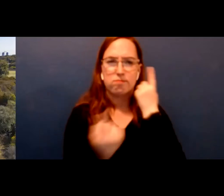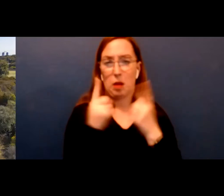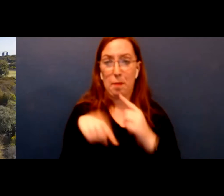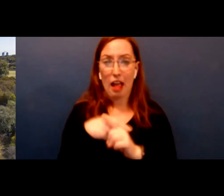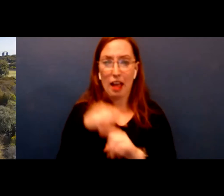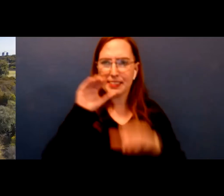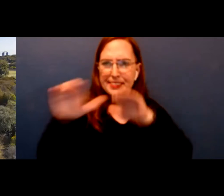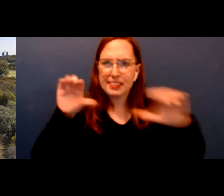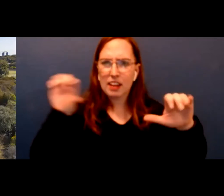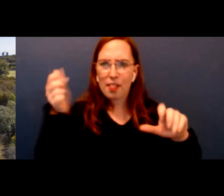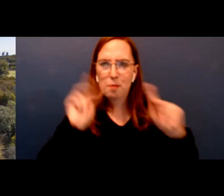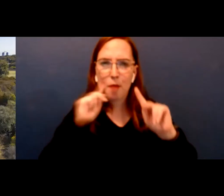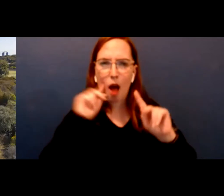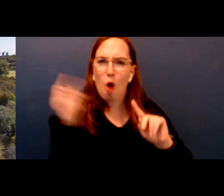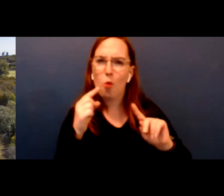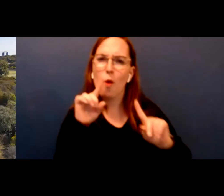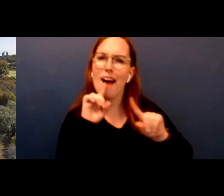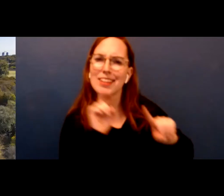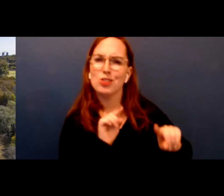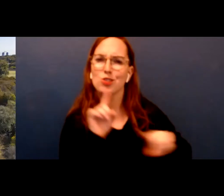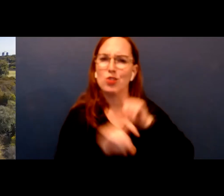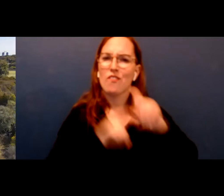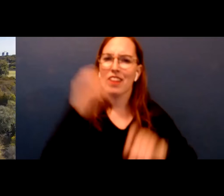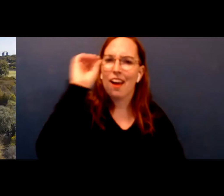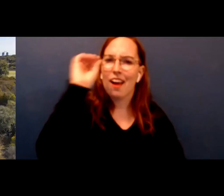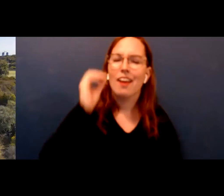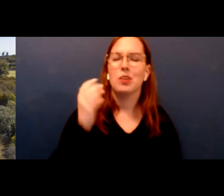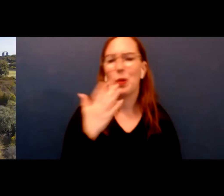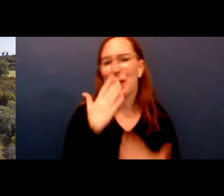So thank you again. And